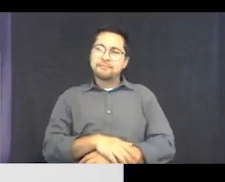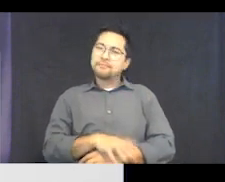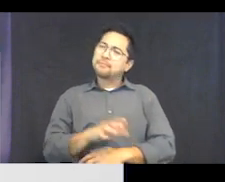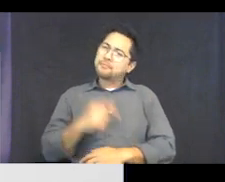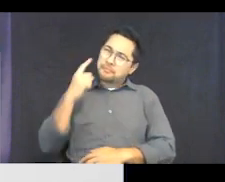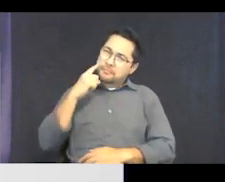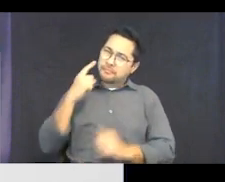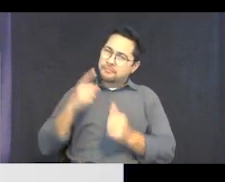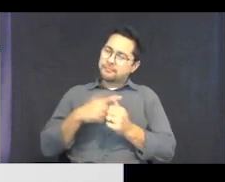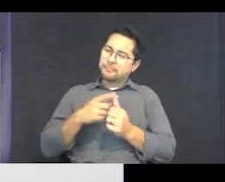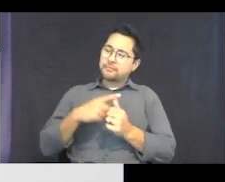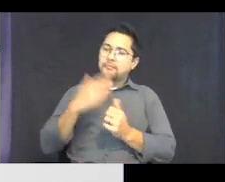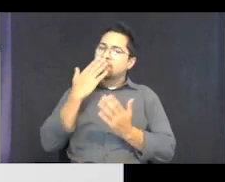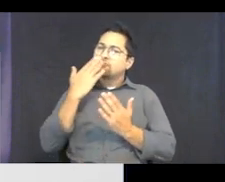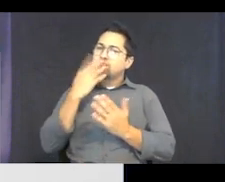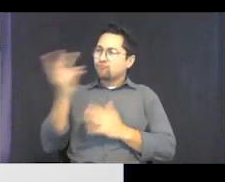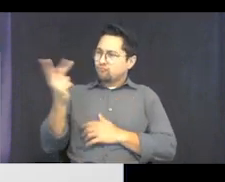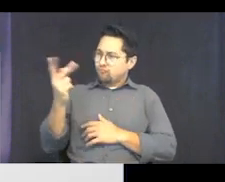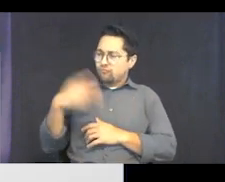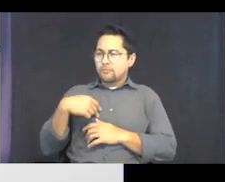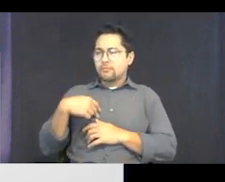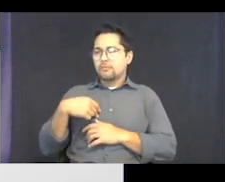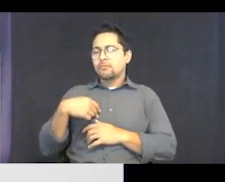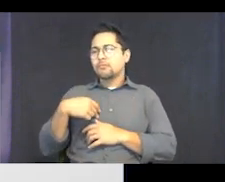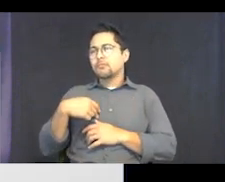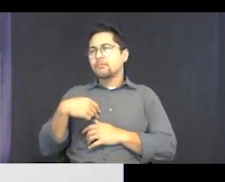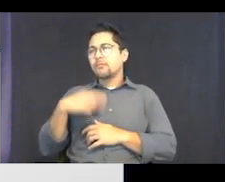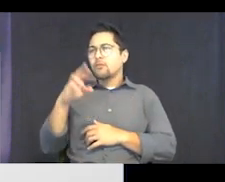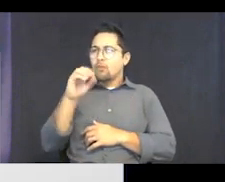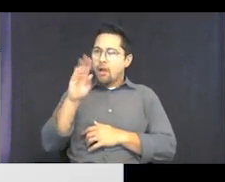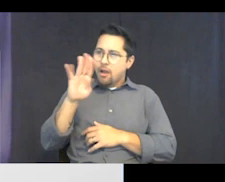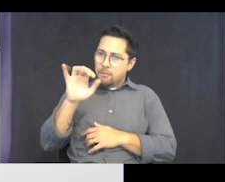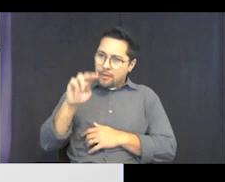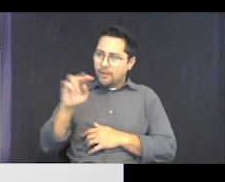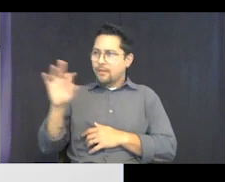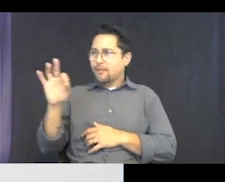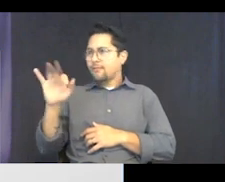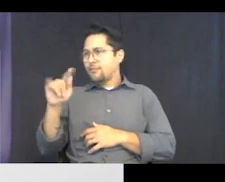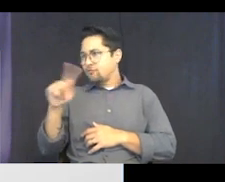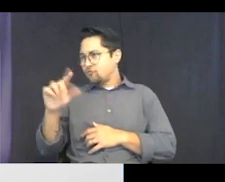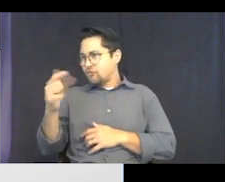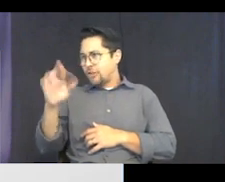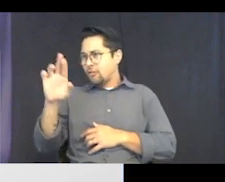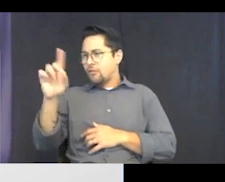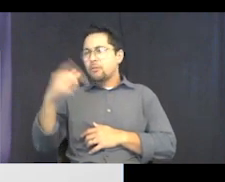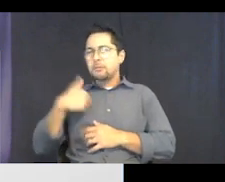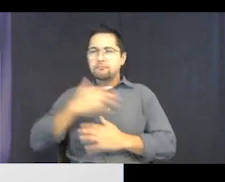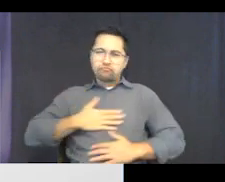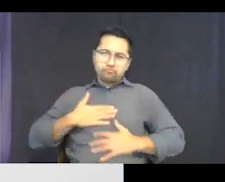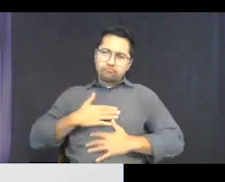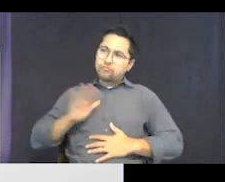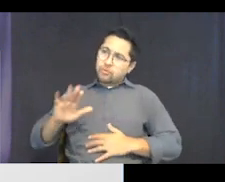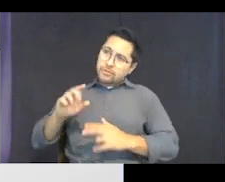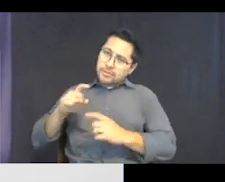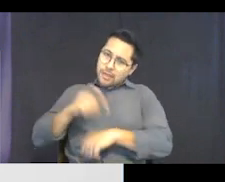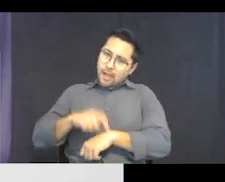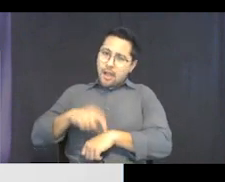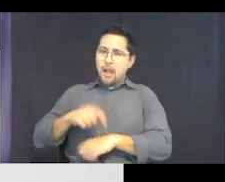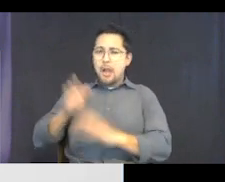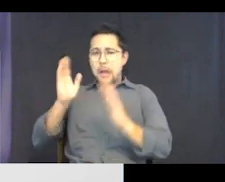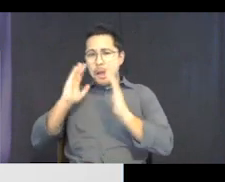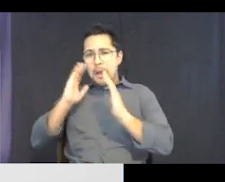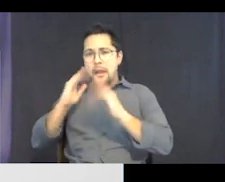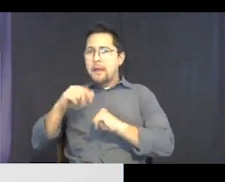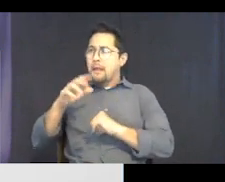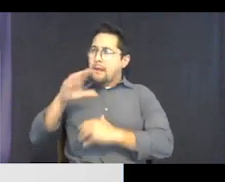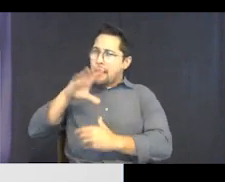think, first of all, thank you both, Dr. Fitzgerald, and thank you, Robin. We so appreciate your time and attention and attendance